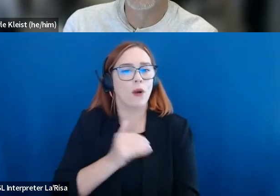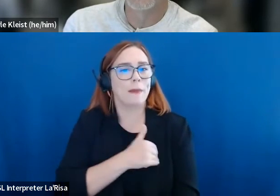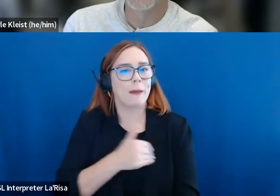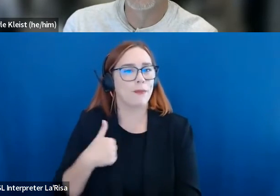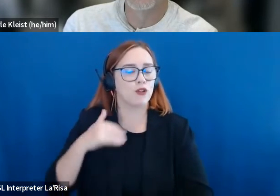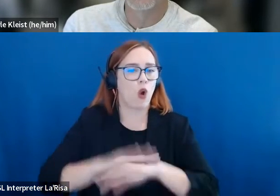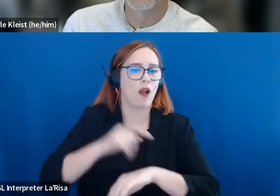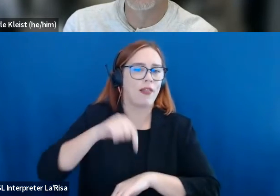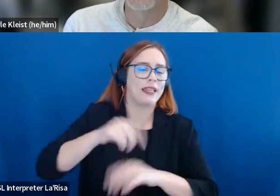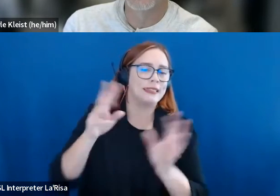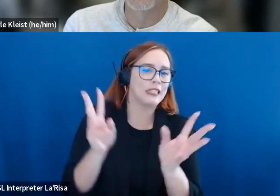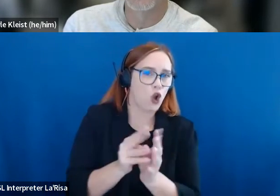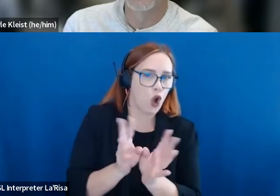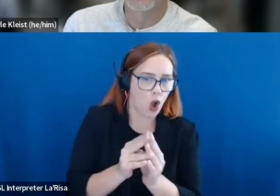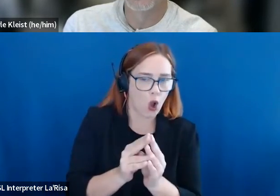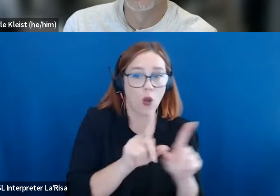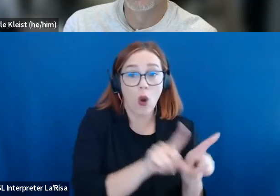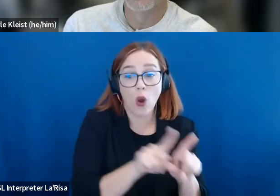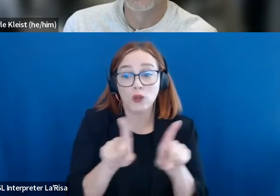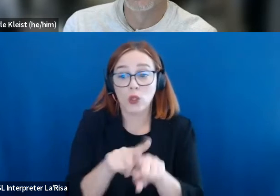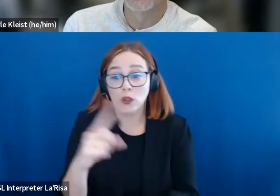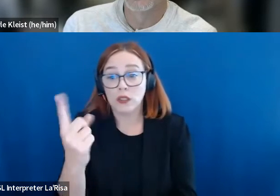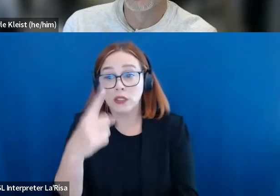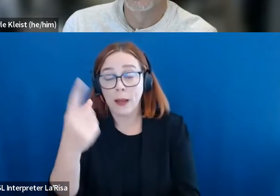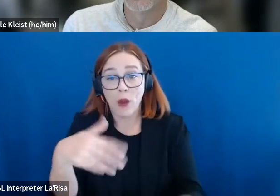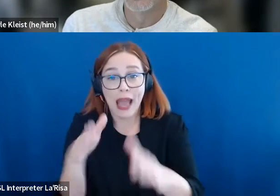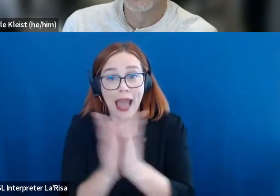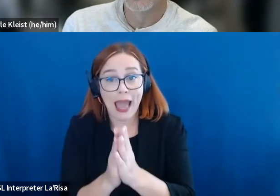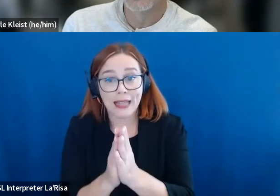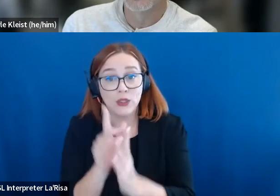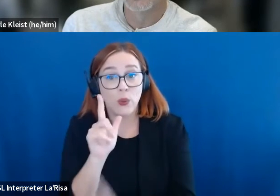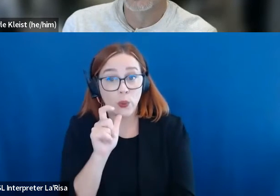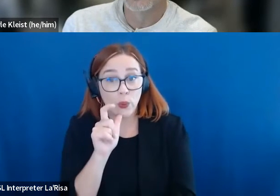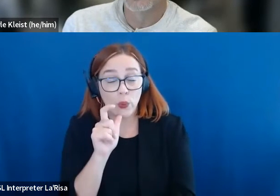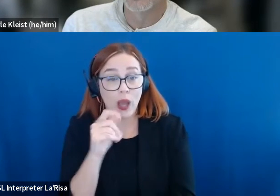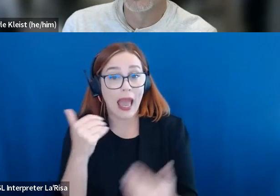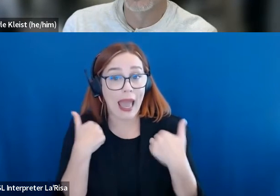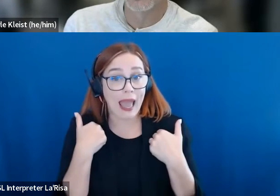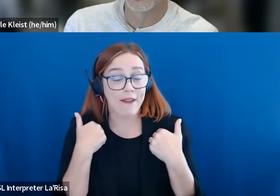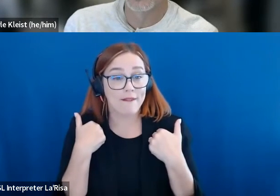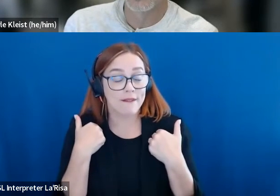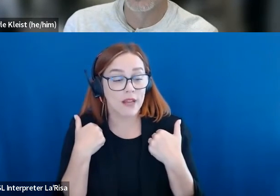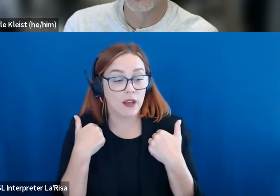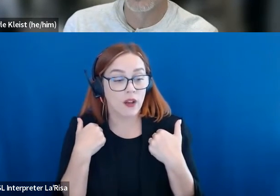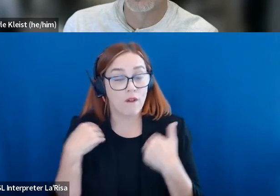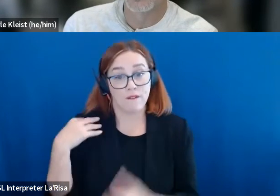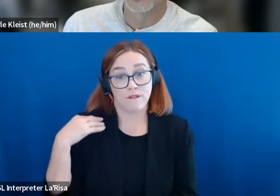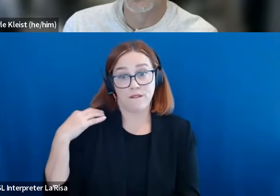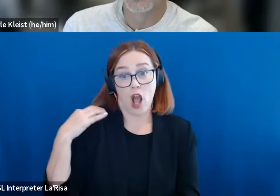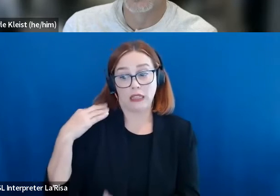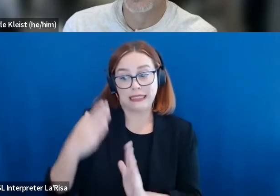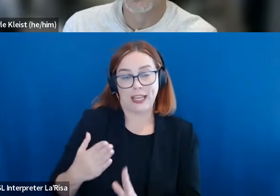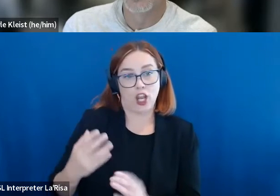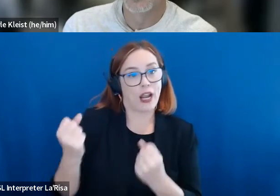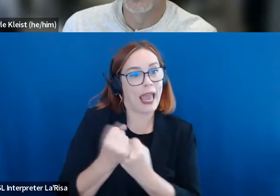We also have somebody asking, for those who have volunteers advocating by contacting legislators and lobbying, do